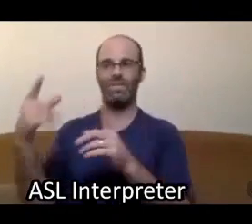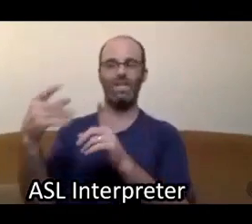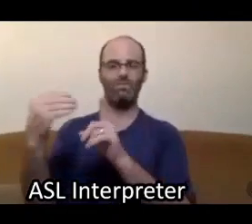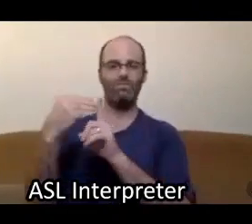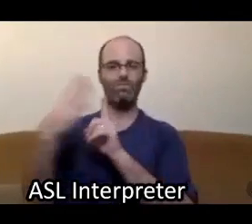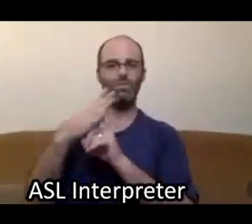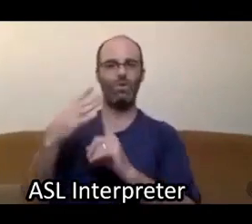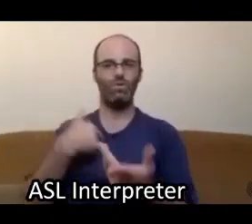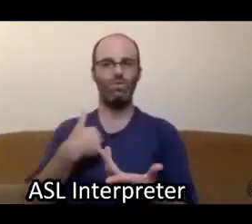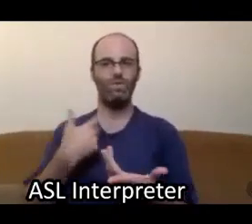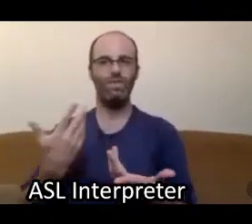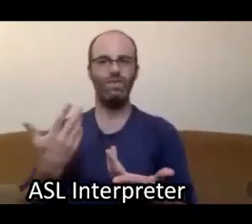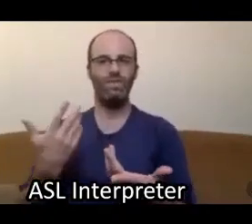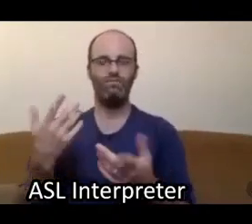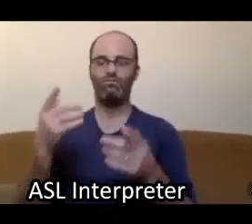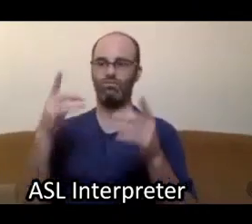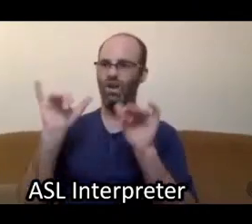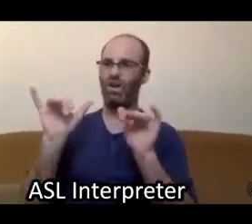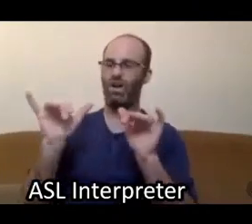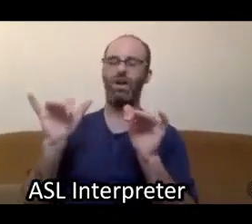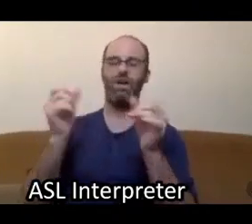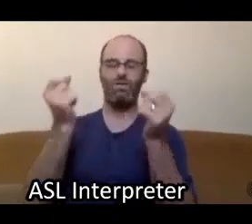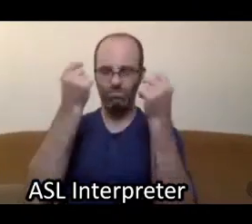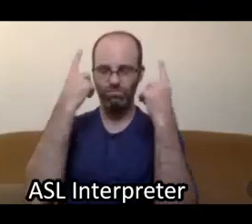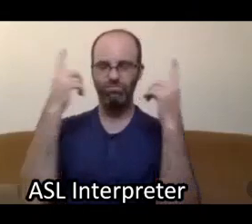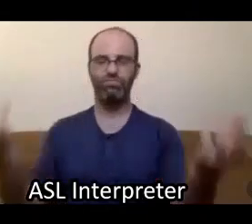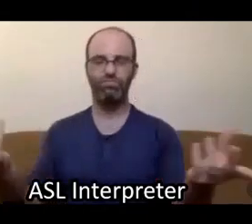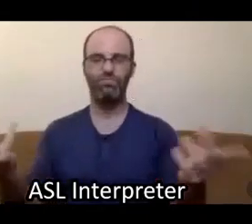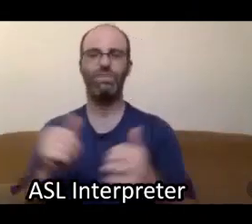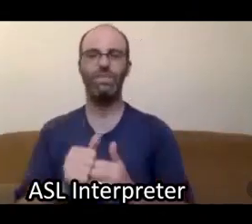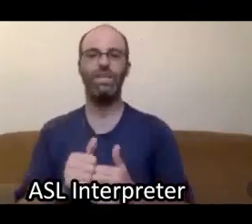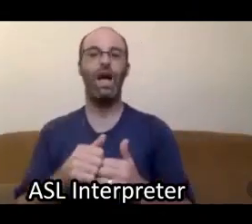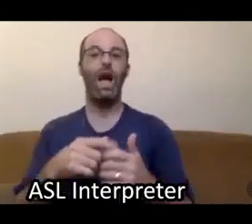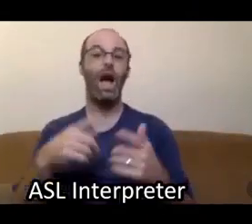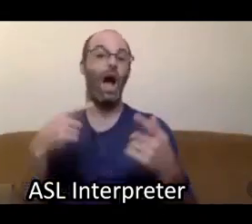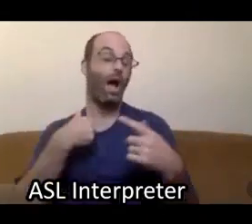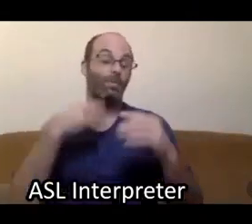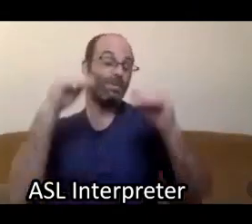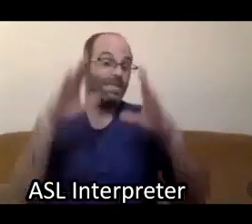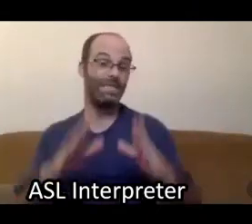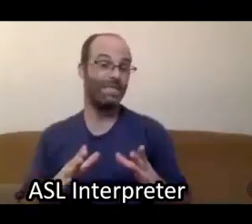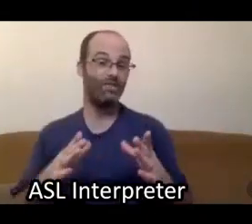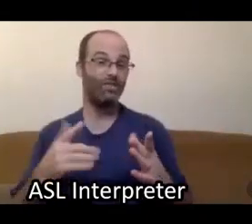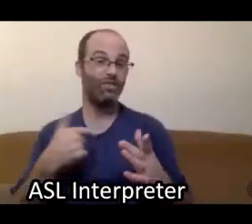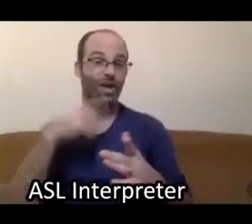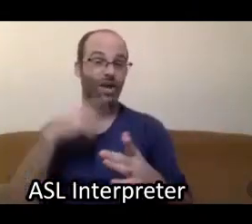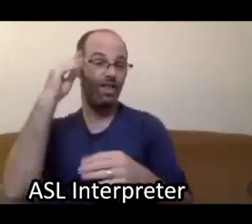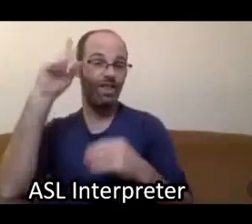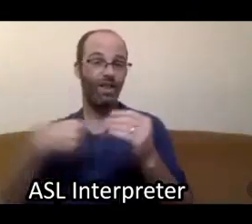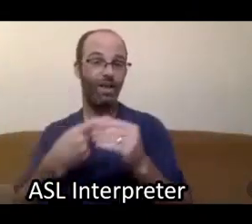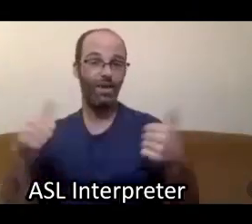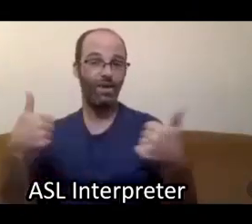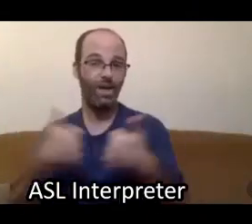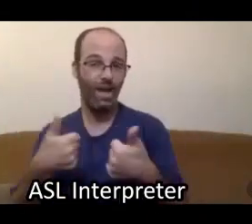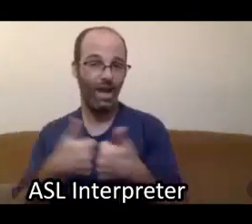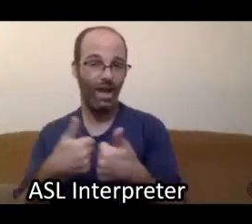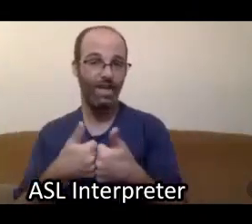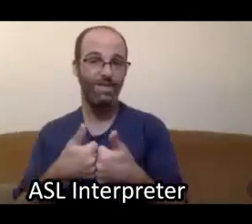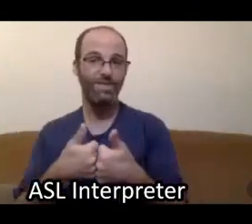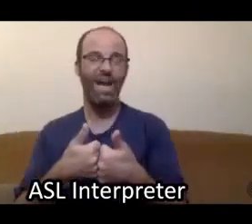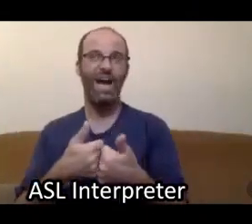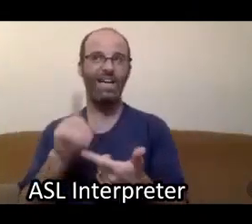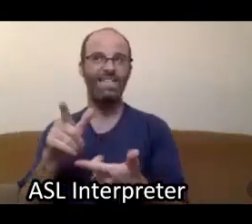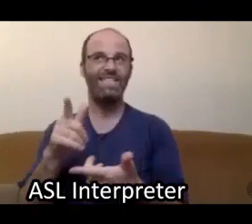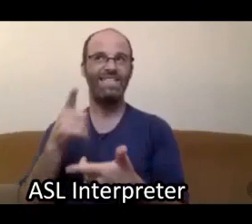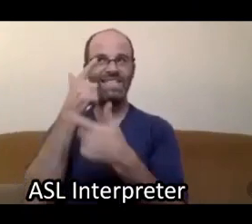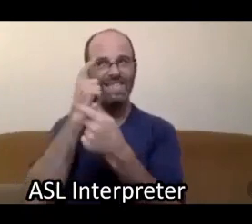and thinking about games. You know, it's very interesting to hear Rich talk about his